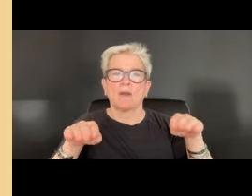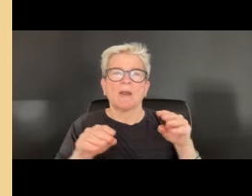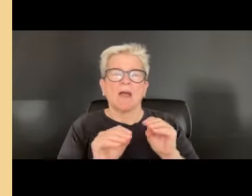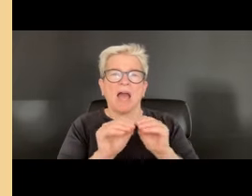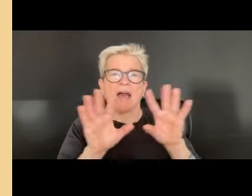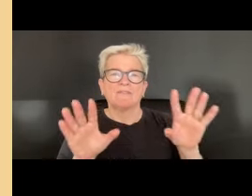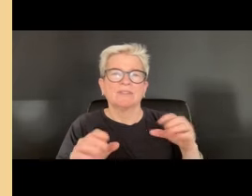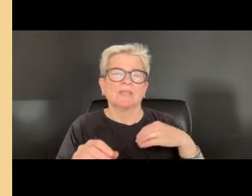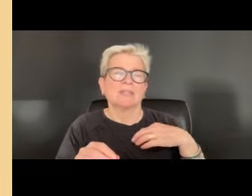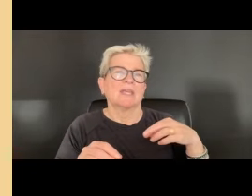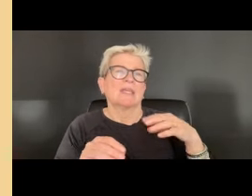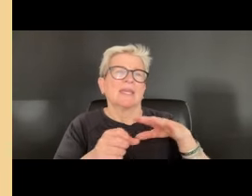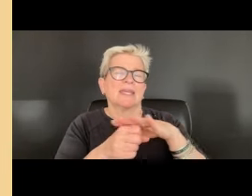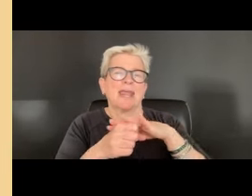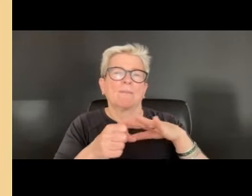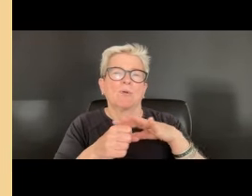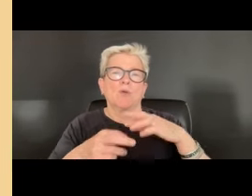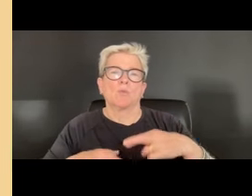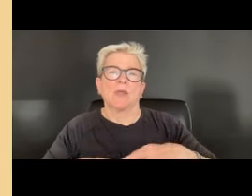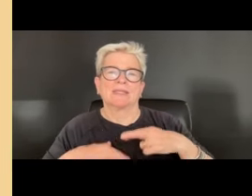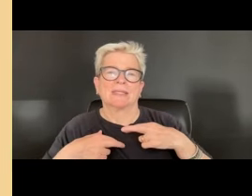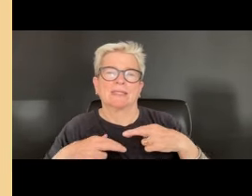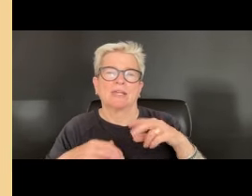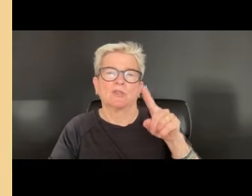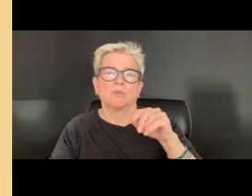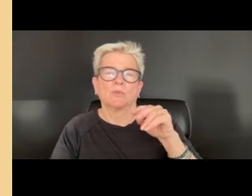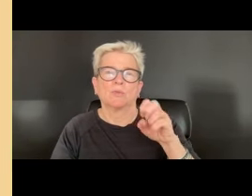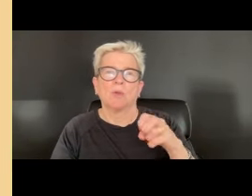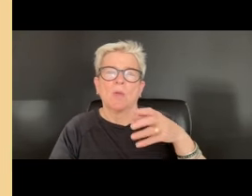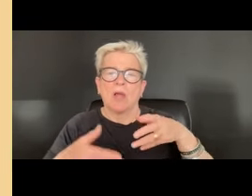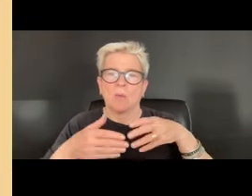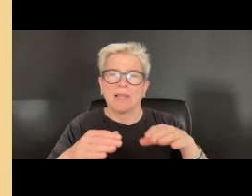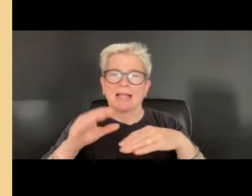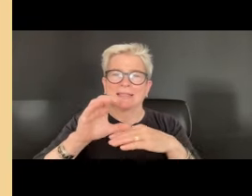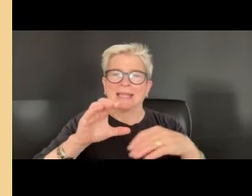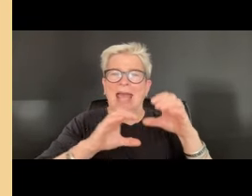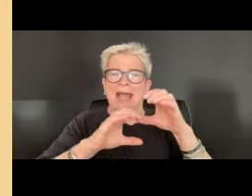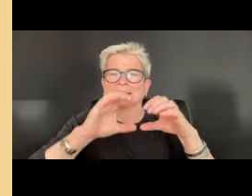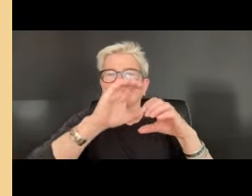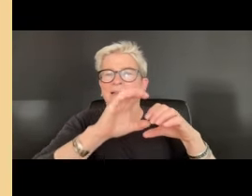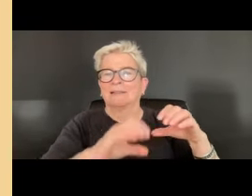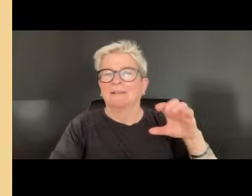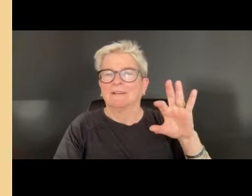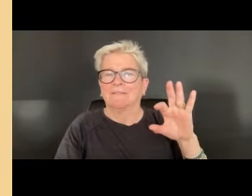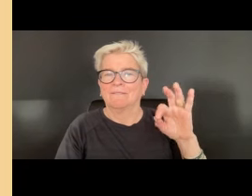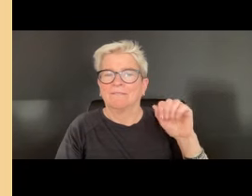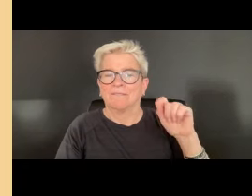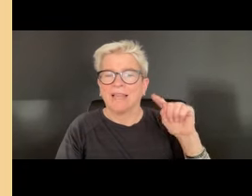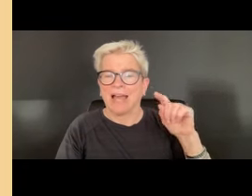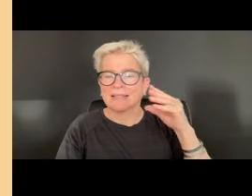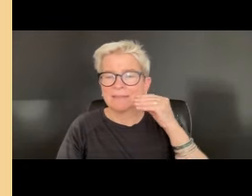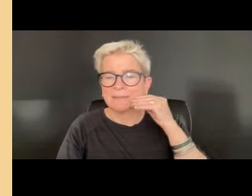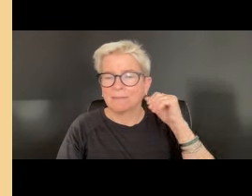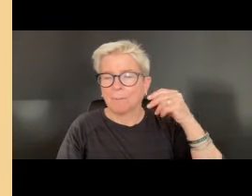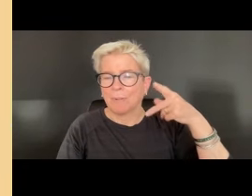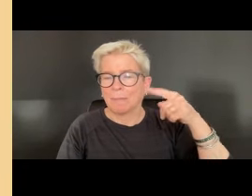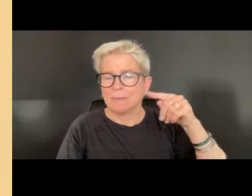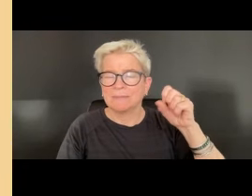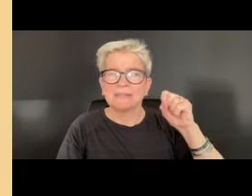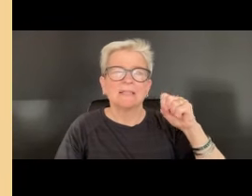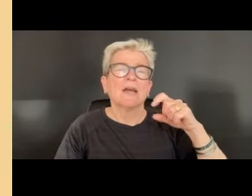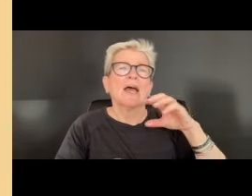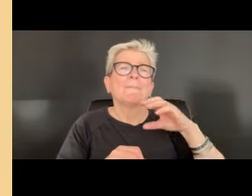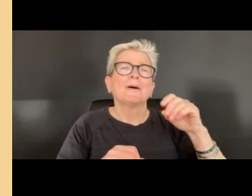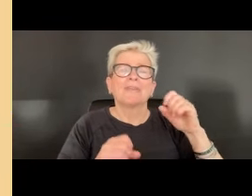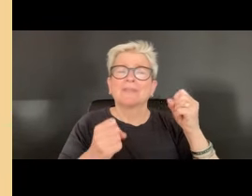residential zones, we would be allowing stacked flats for the first time. However, as I mentioned, we think that there's a lot of